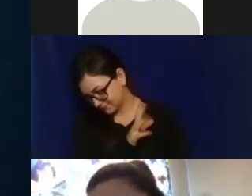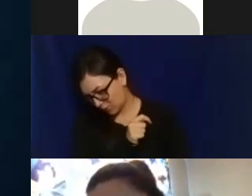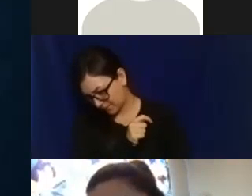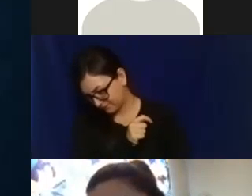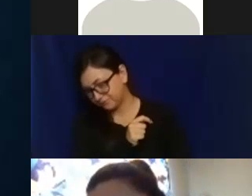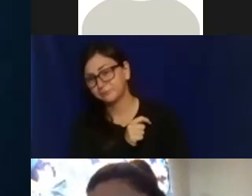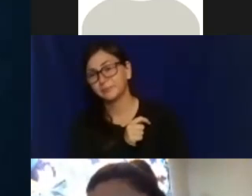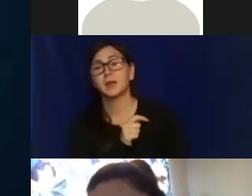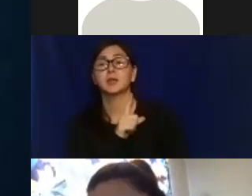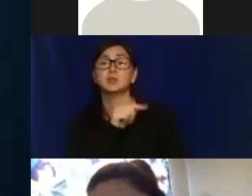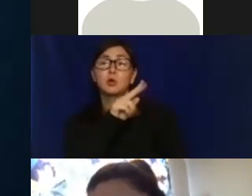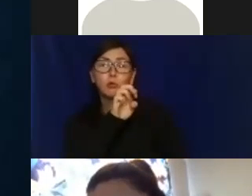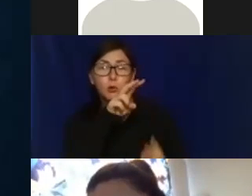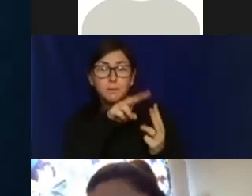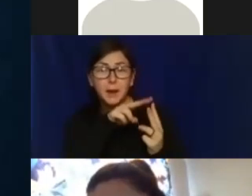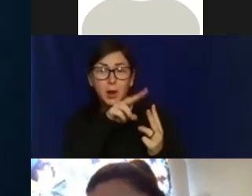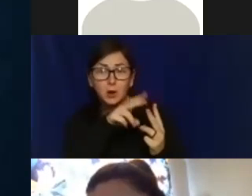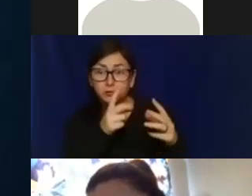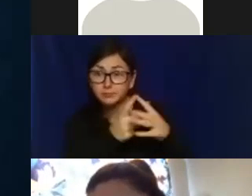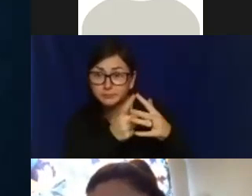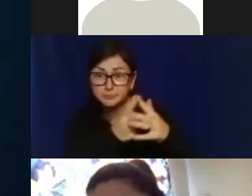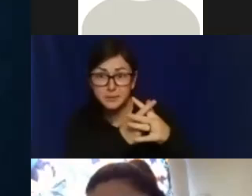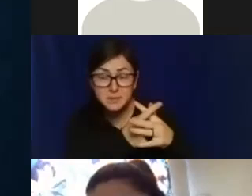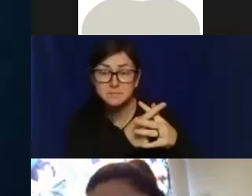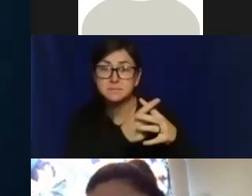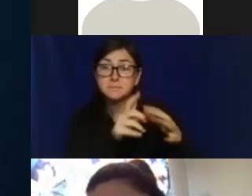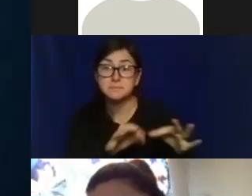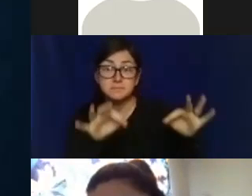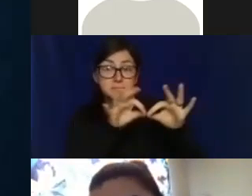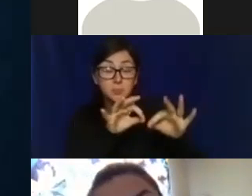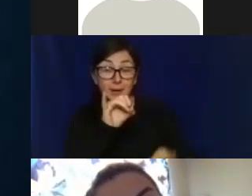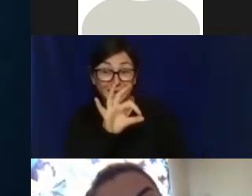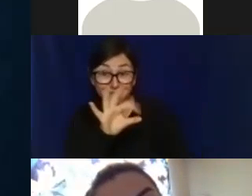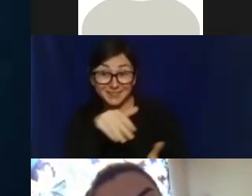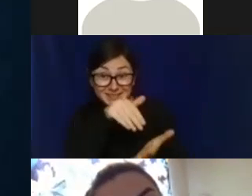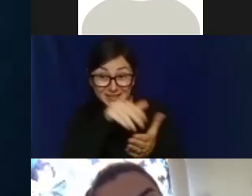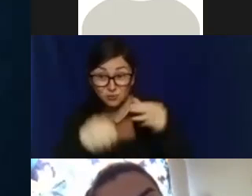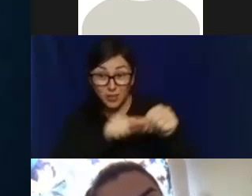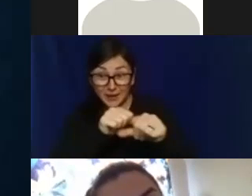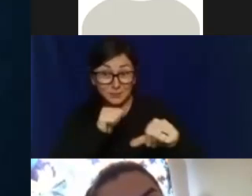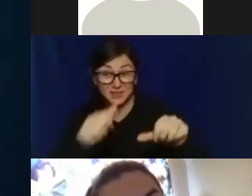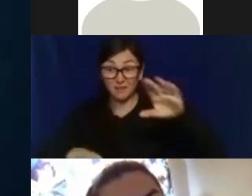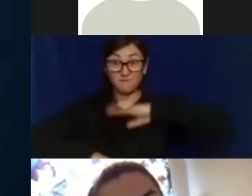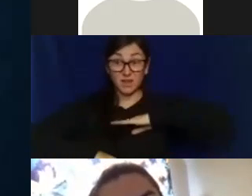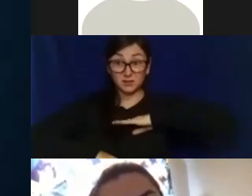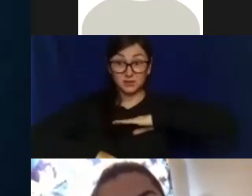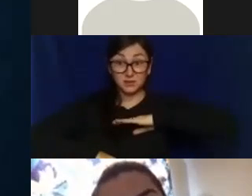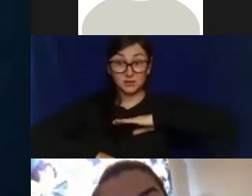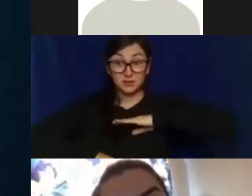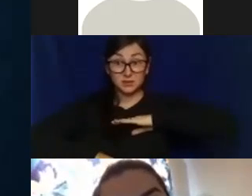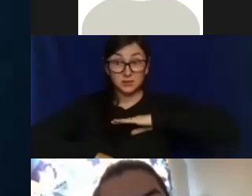come into play if the central atom isn't completely filled, like to fill its